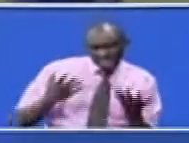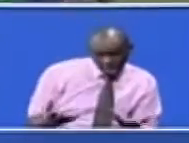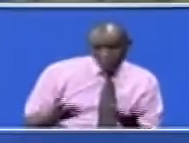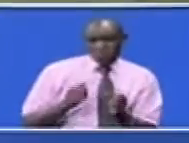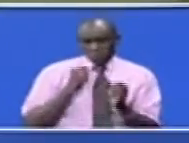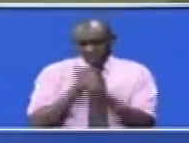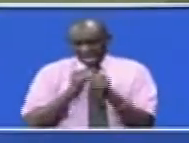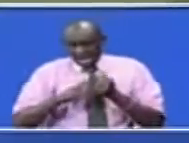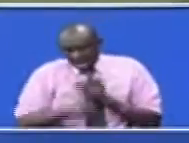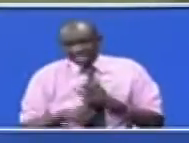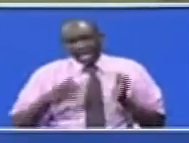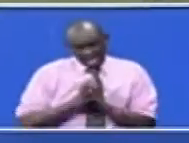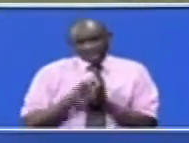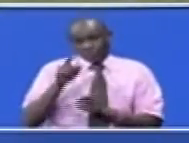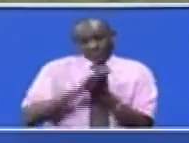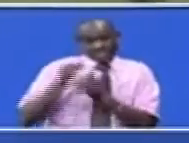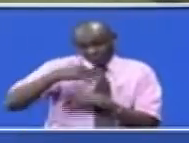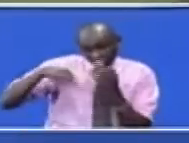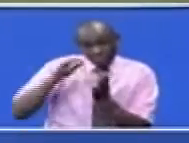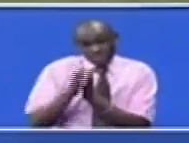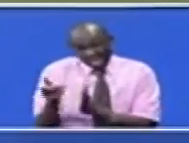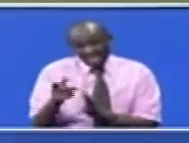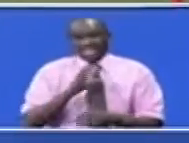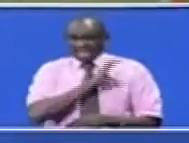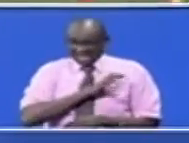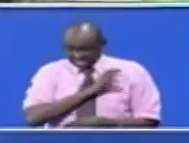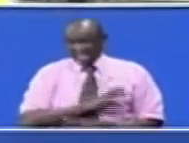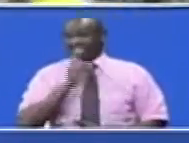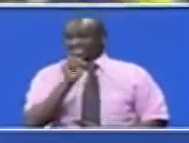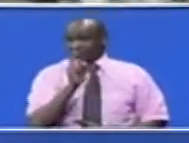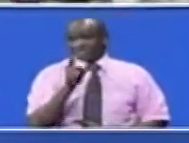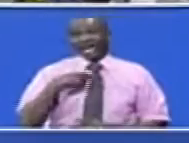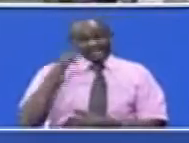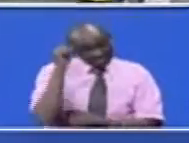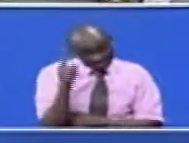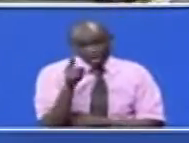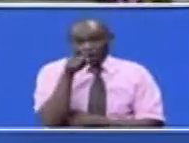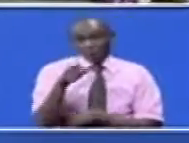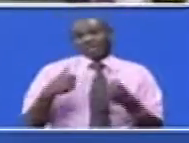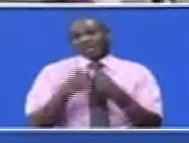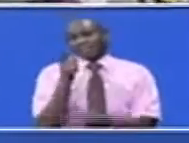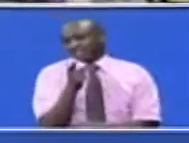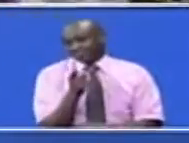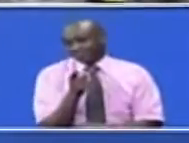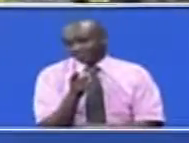agility, movement of the players in the field, character, fitness, discipline, and the understanding of the game.